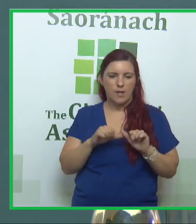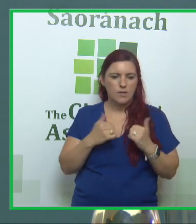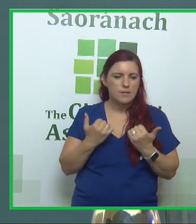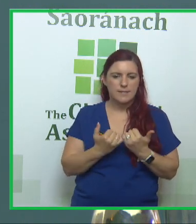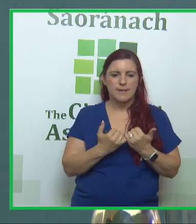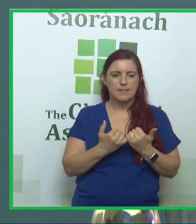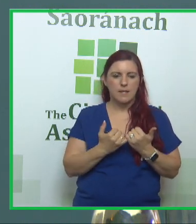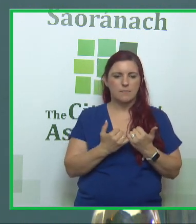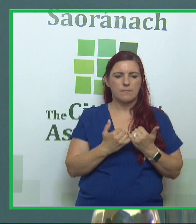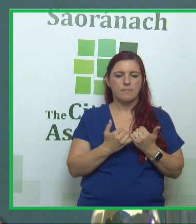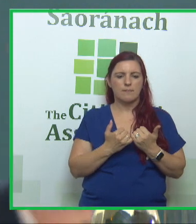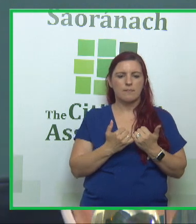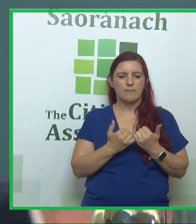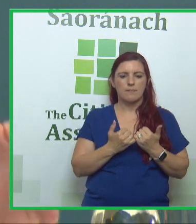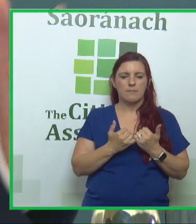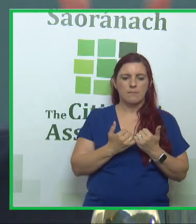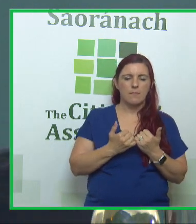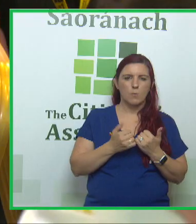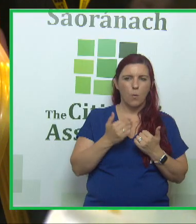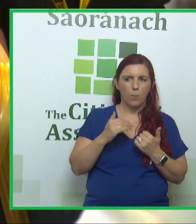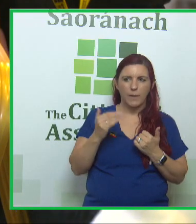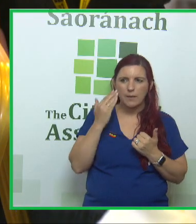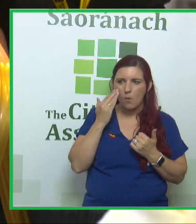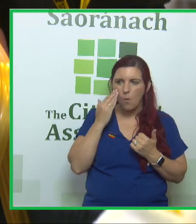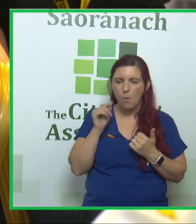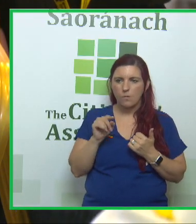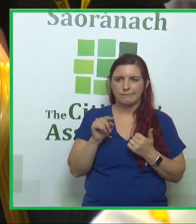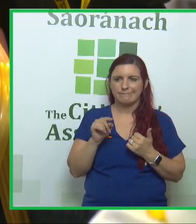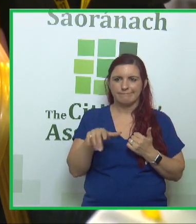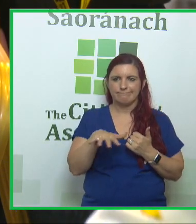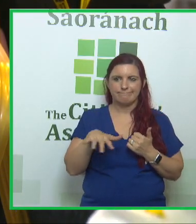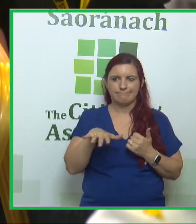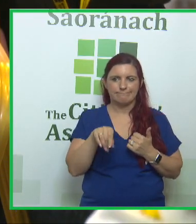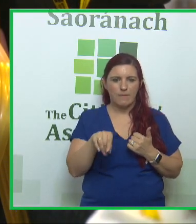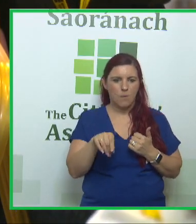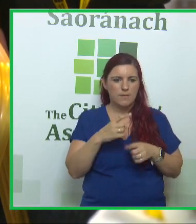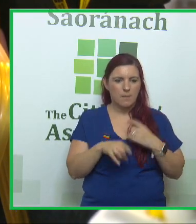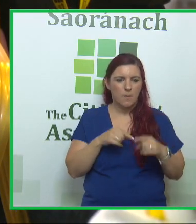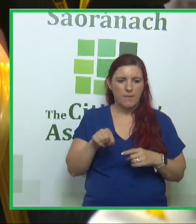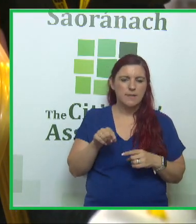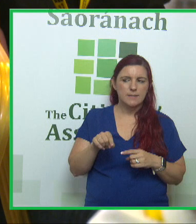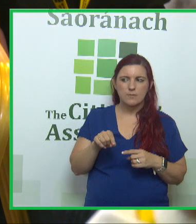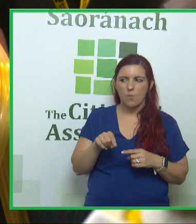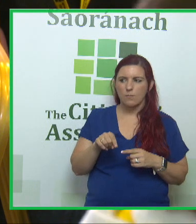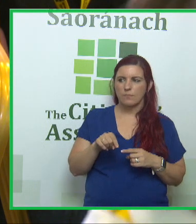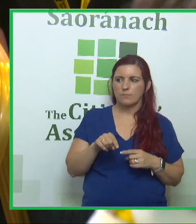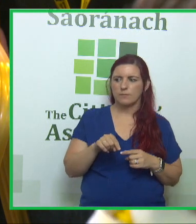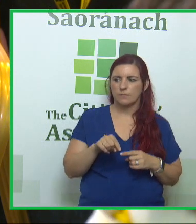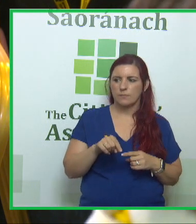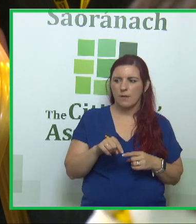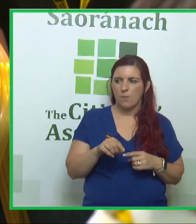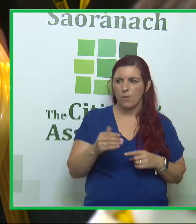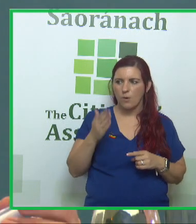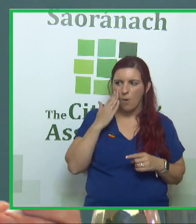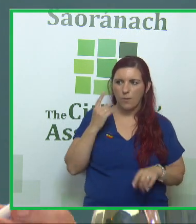Dublin, our nearest neighbour is Arnott's. We know the team there. We talk to them. This is a very high-profile business on our doorstep. We